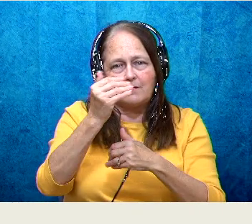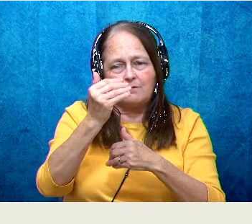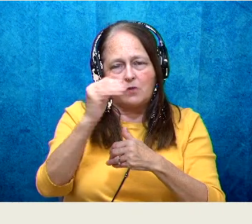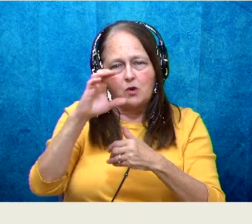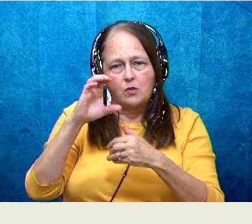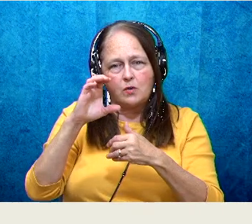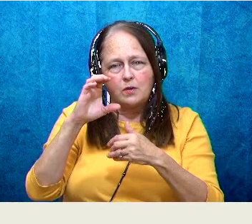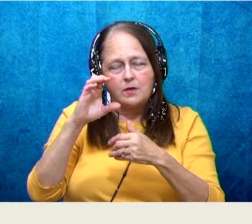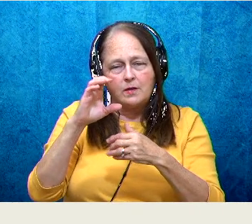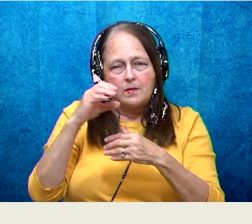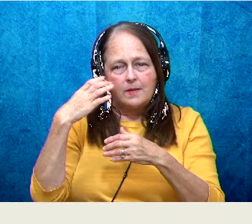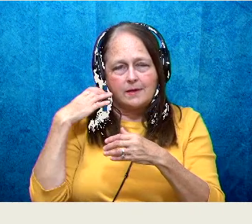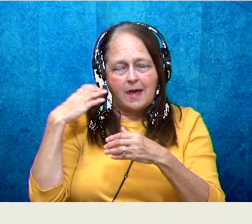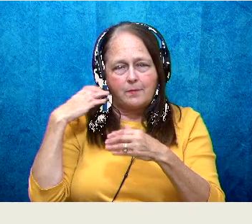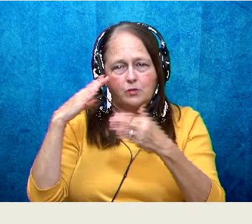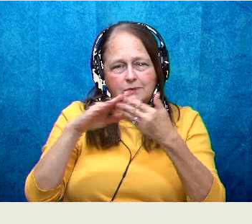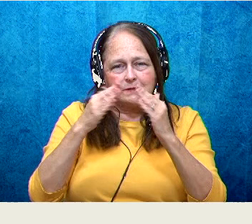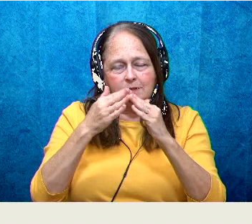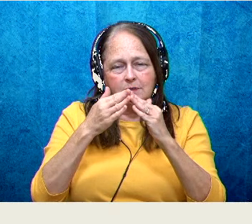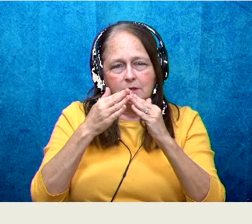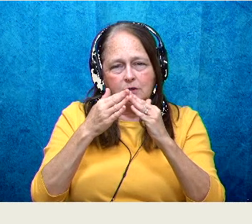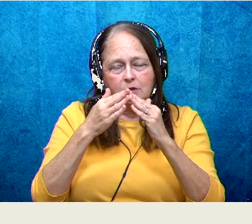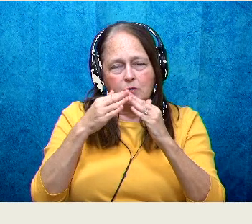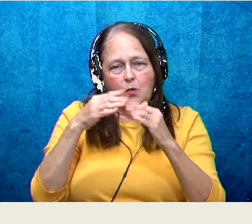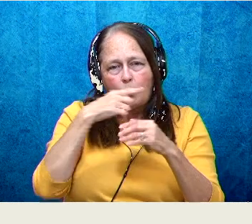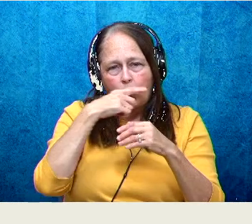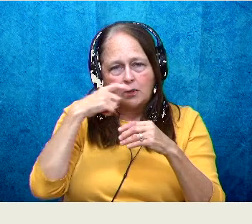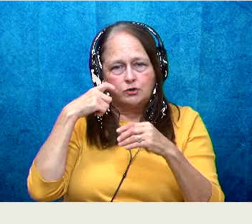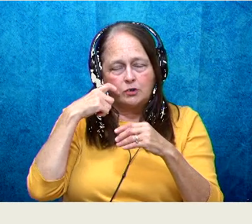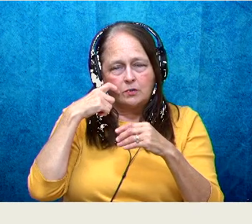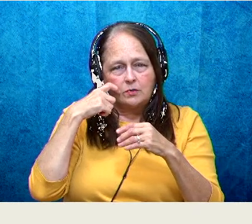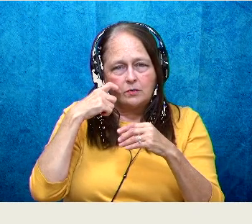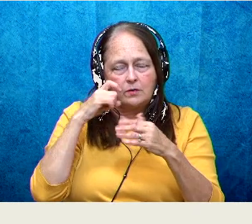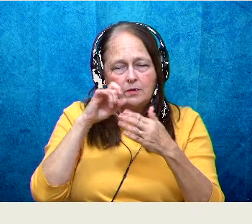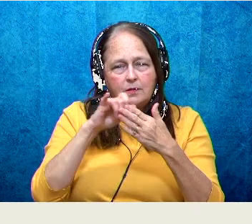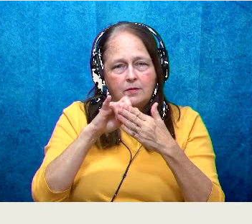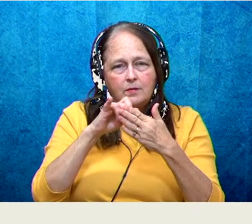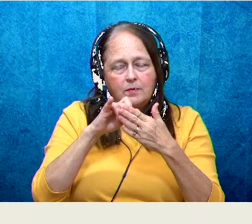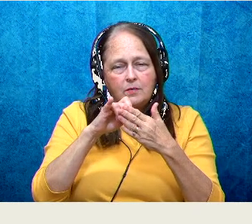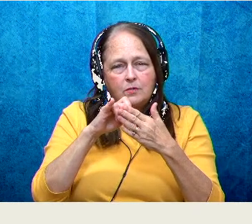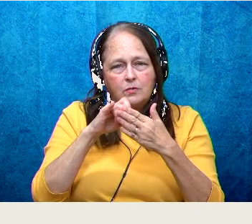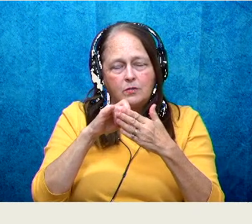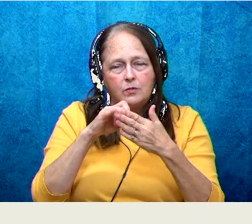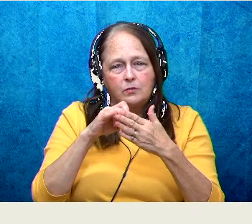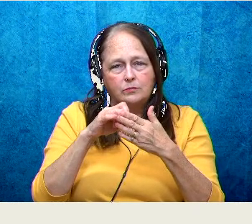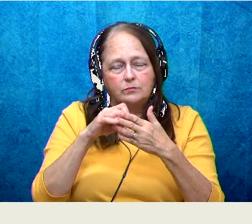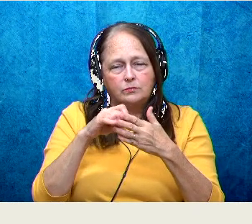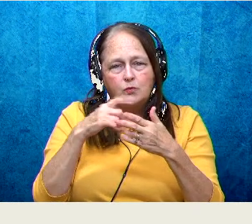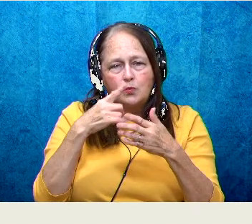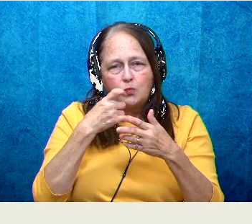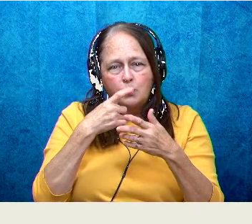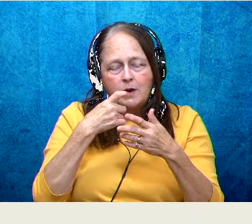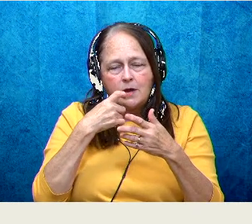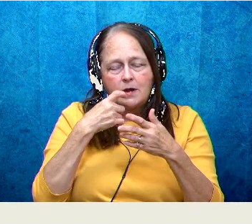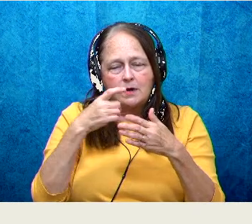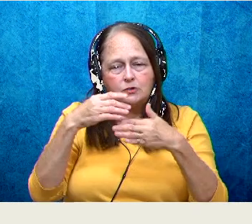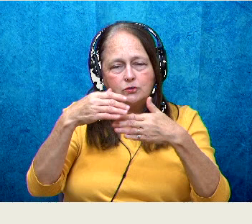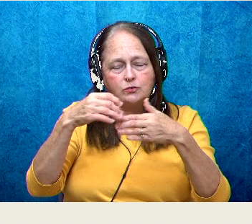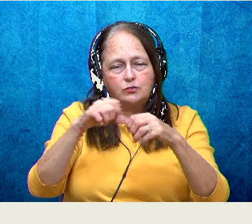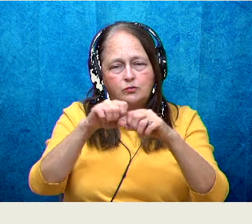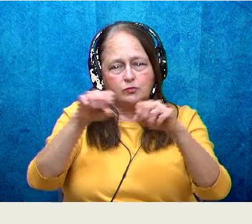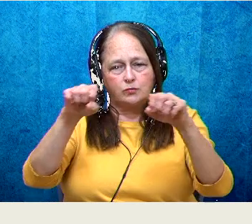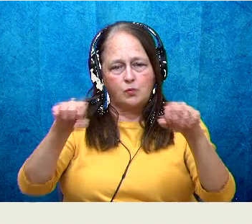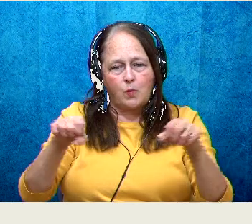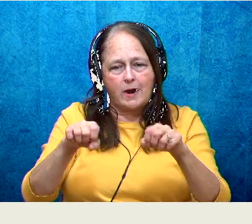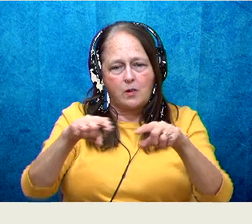is the capital city of Russia. It's home to this St. Basil's Cathedral as well as Red Square, the Kremlin, which